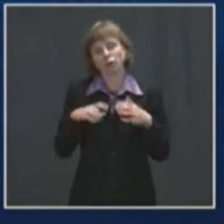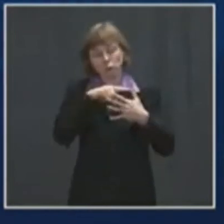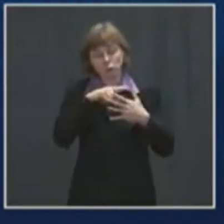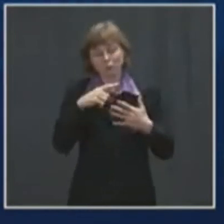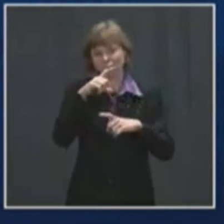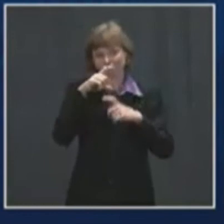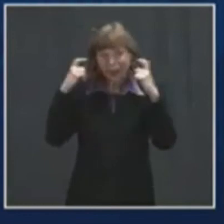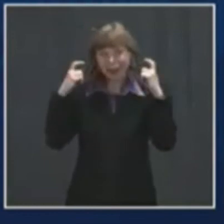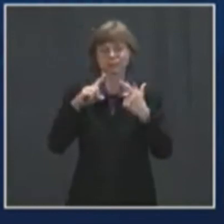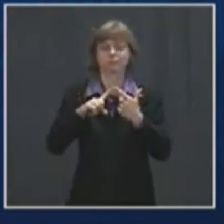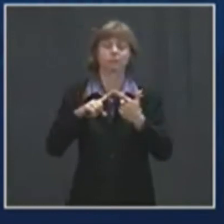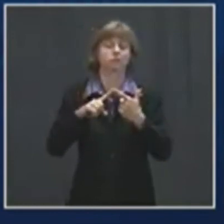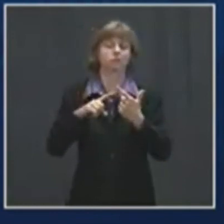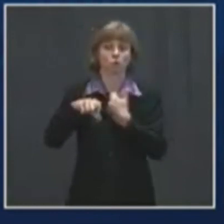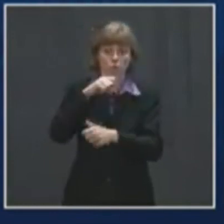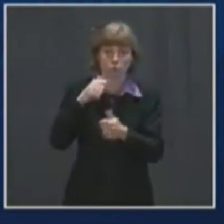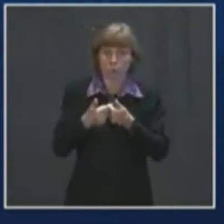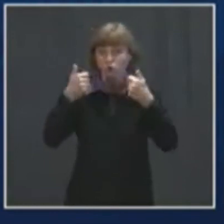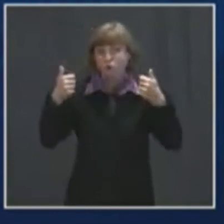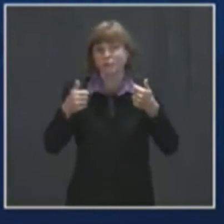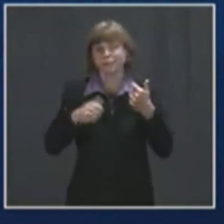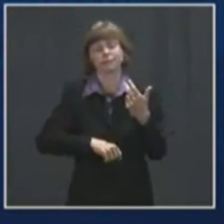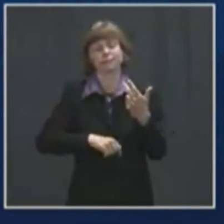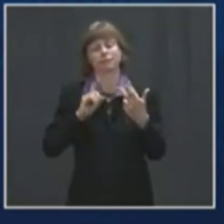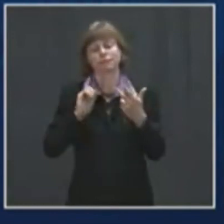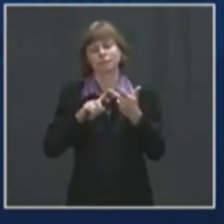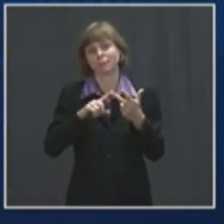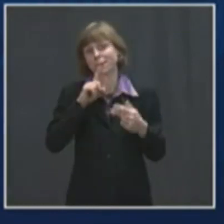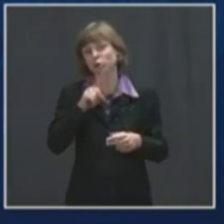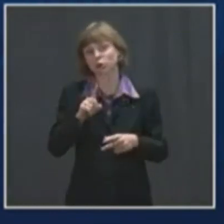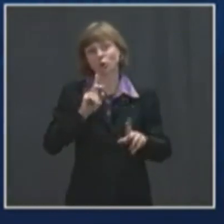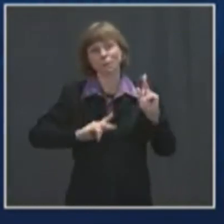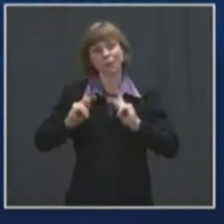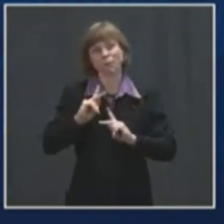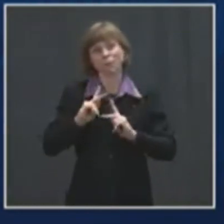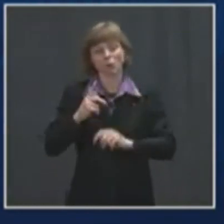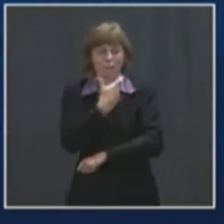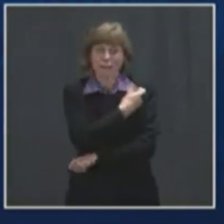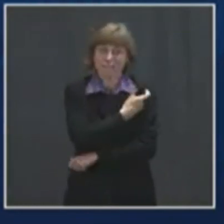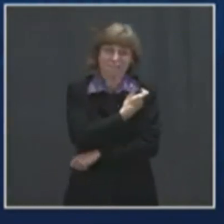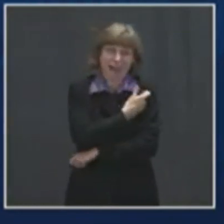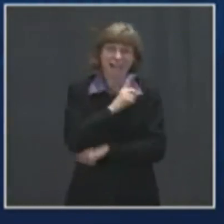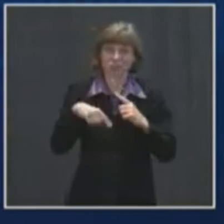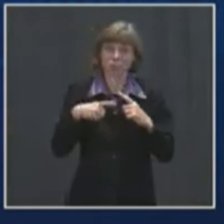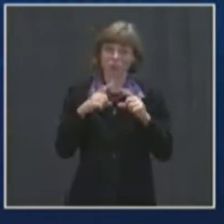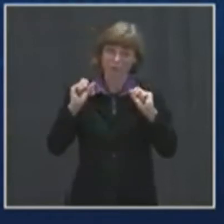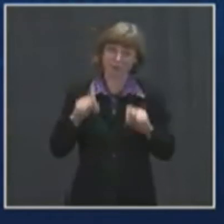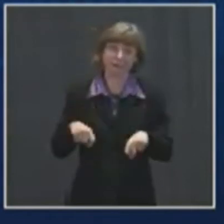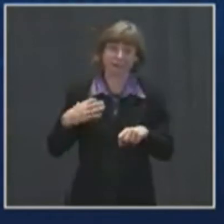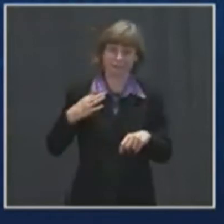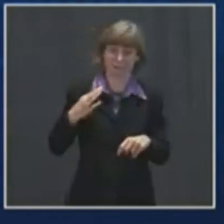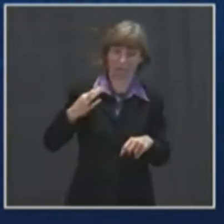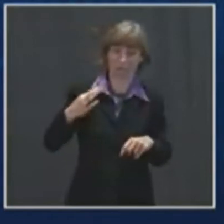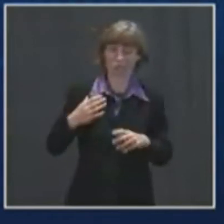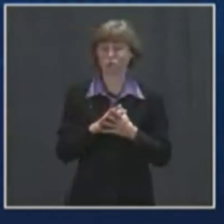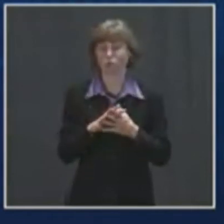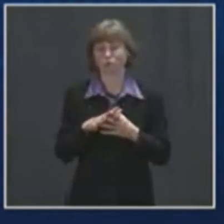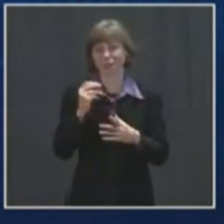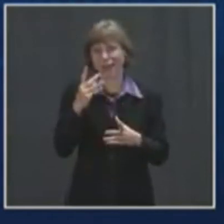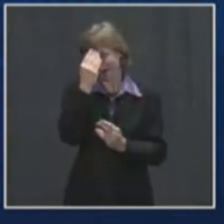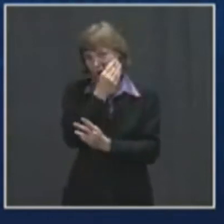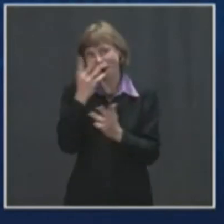social distancing, of course, ensuring that people are getting the vaccine when they're eligible to get the vaccine, and update the public on